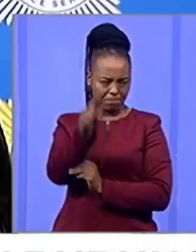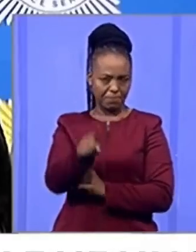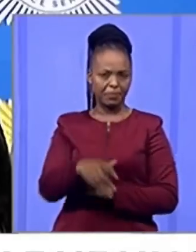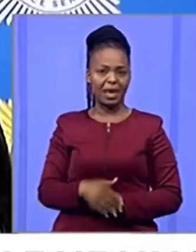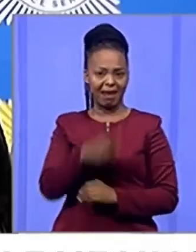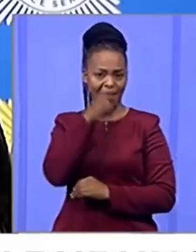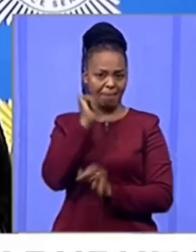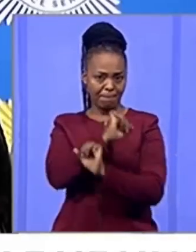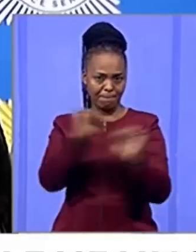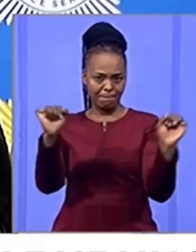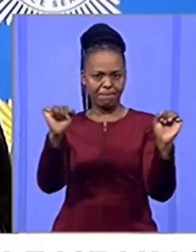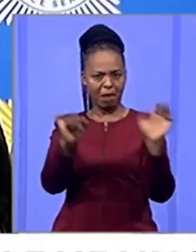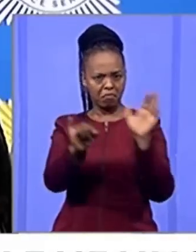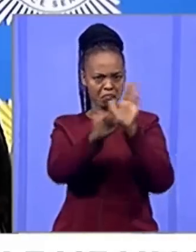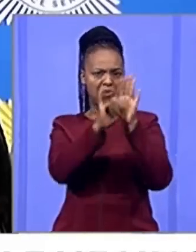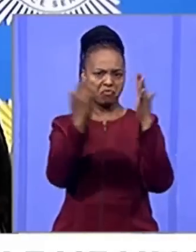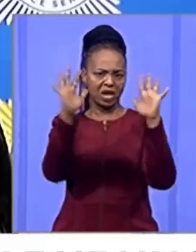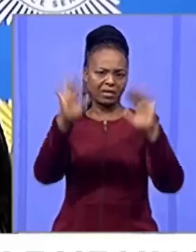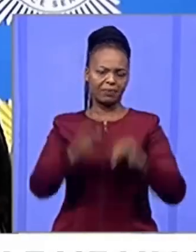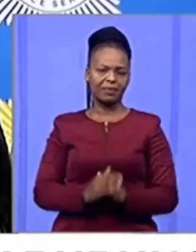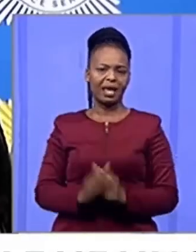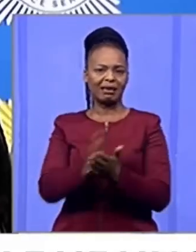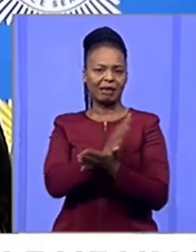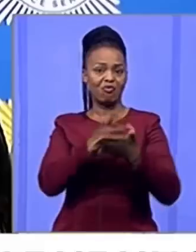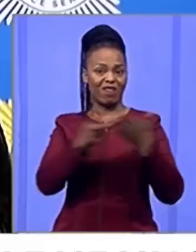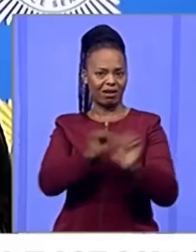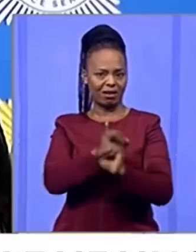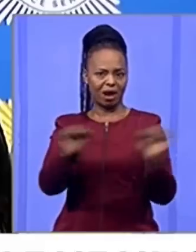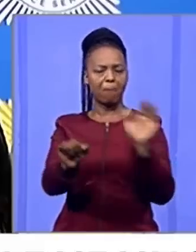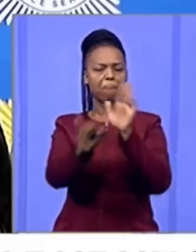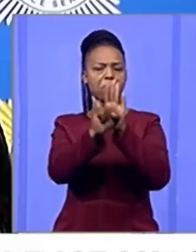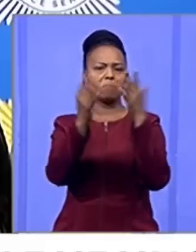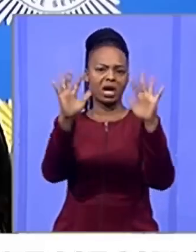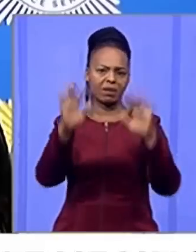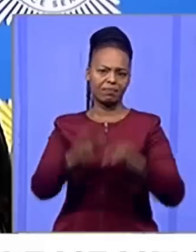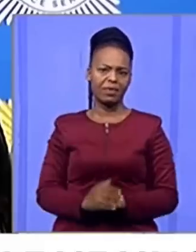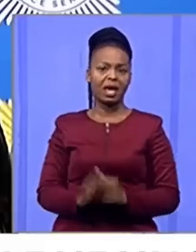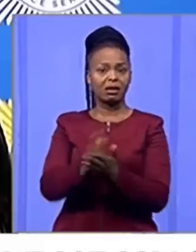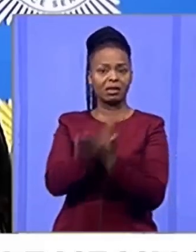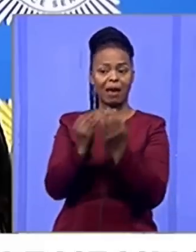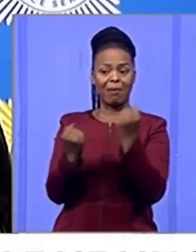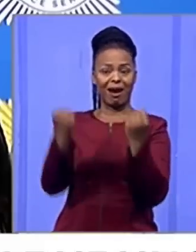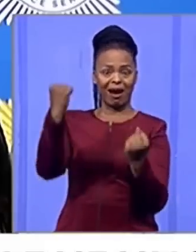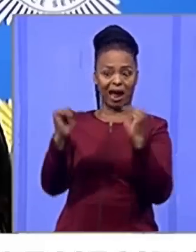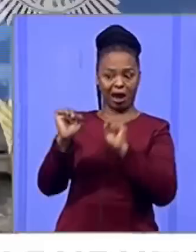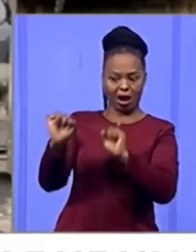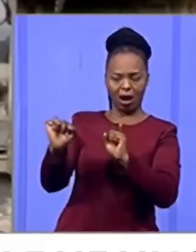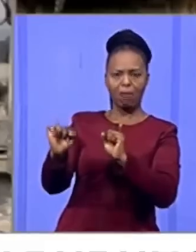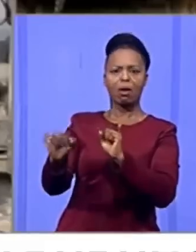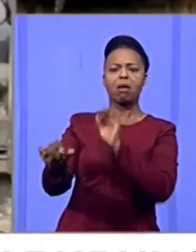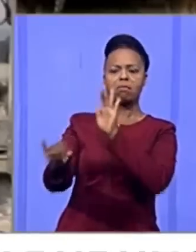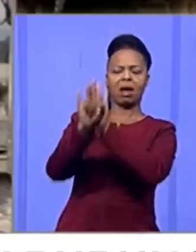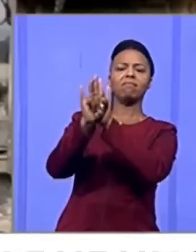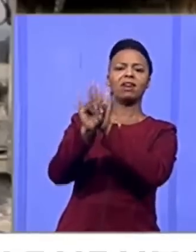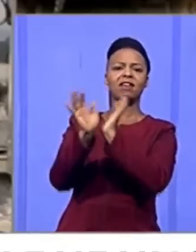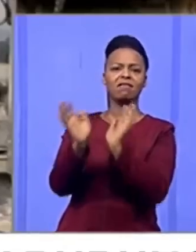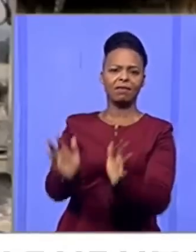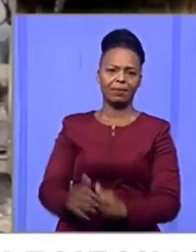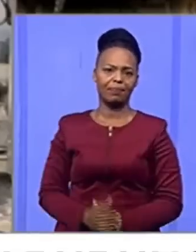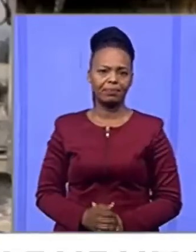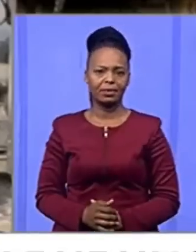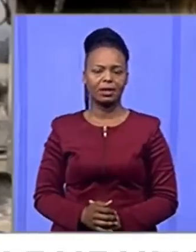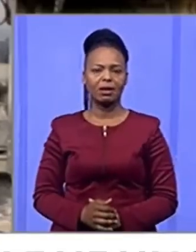names, some of them by address, some of them by the cars they drive. Bahlankedi ba re